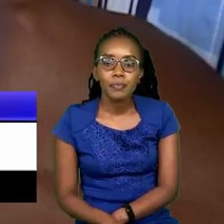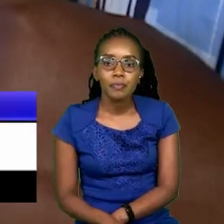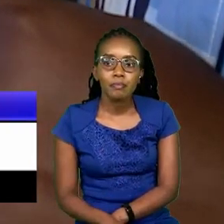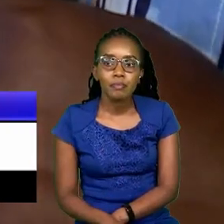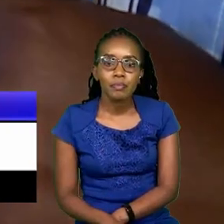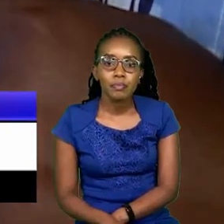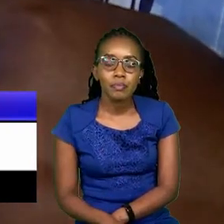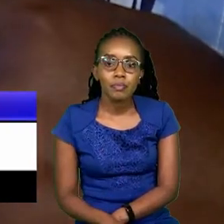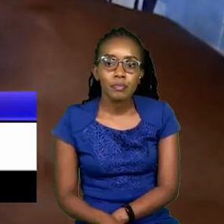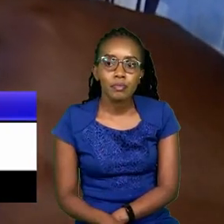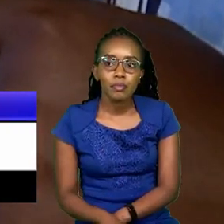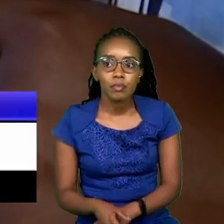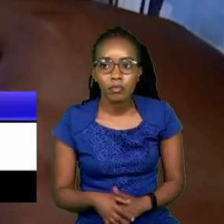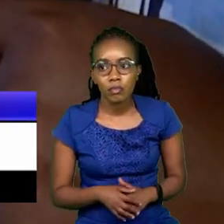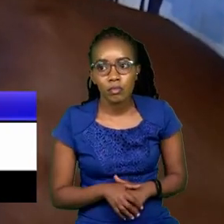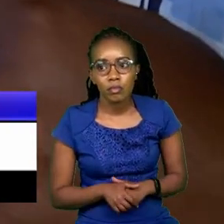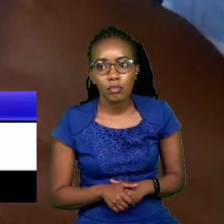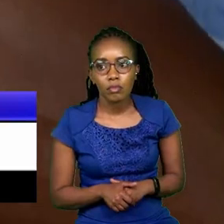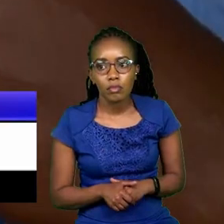Okay.